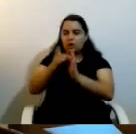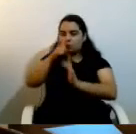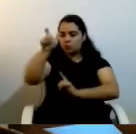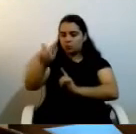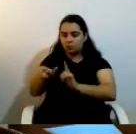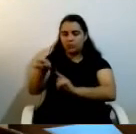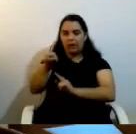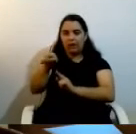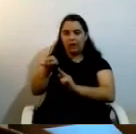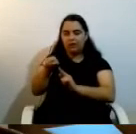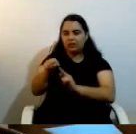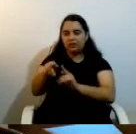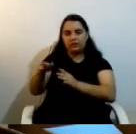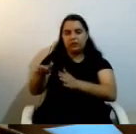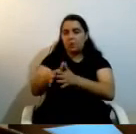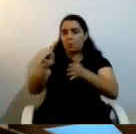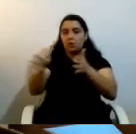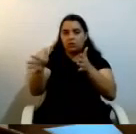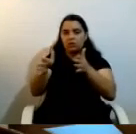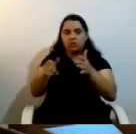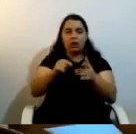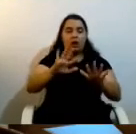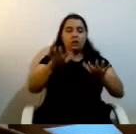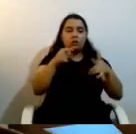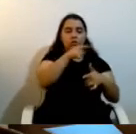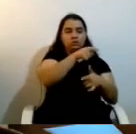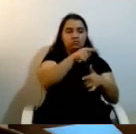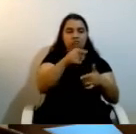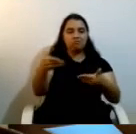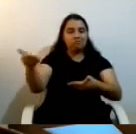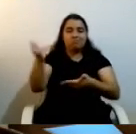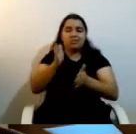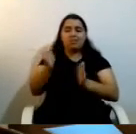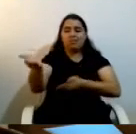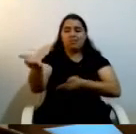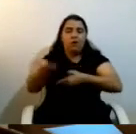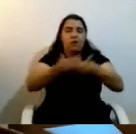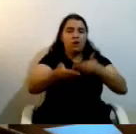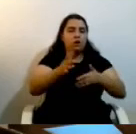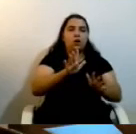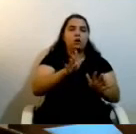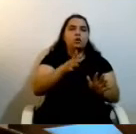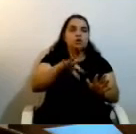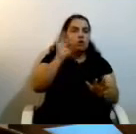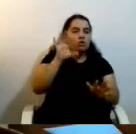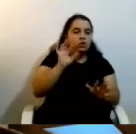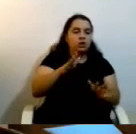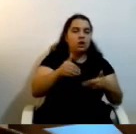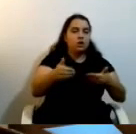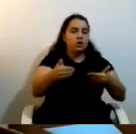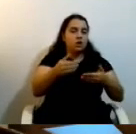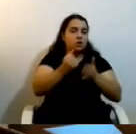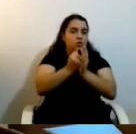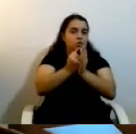cannot choose who's to help them in the shower, in the toilet, who will open their